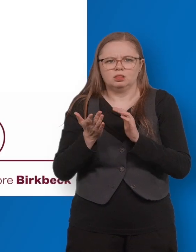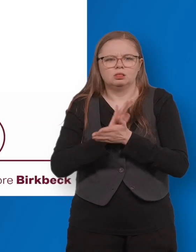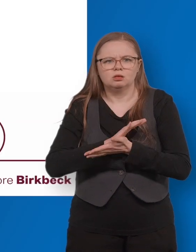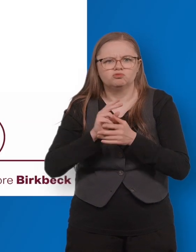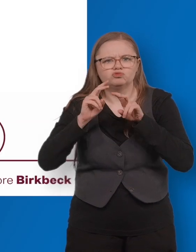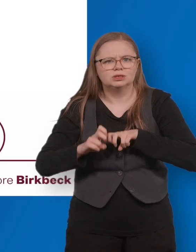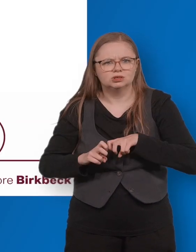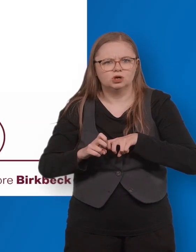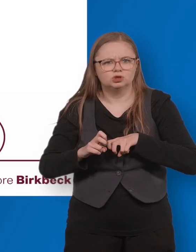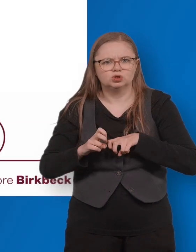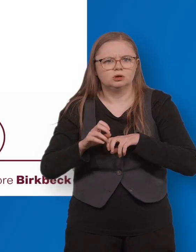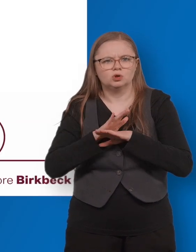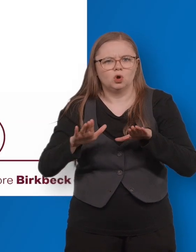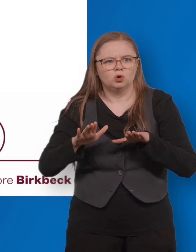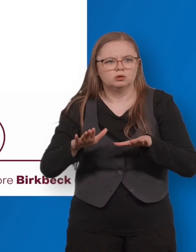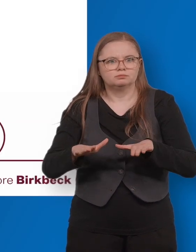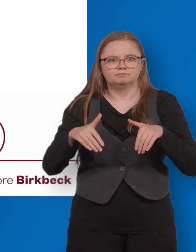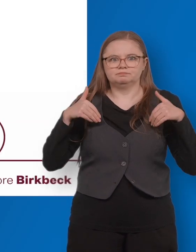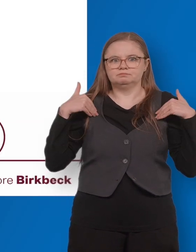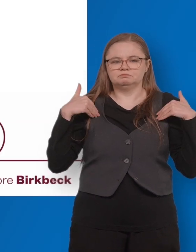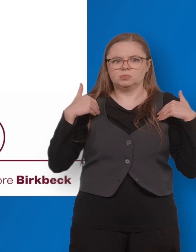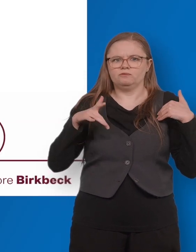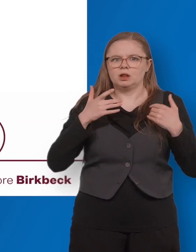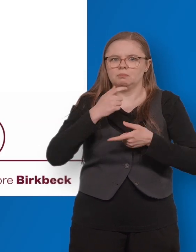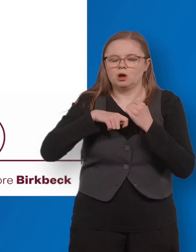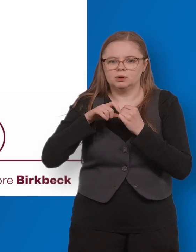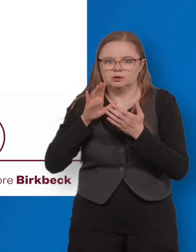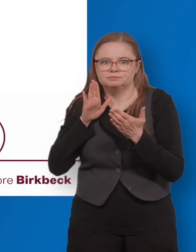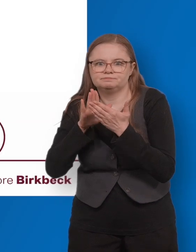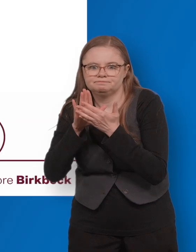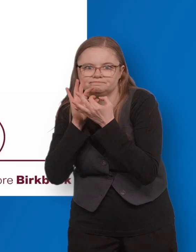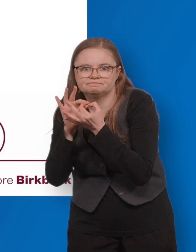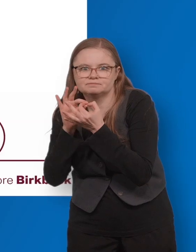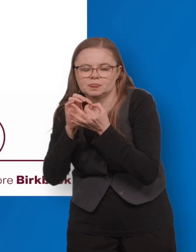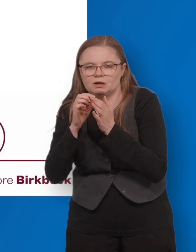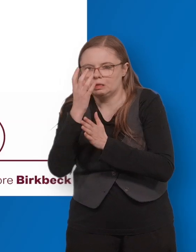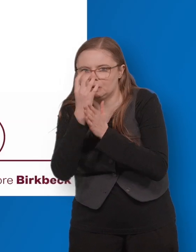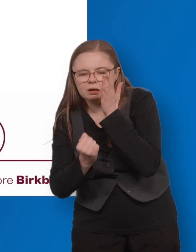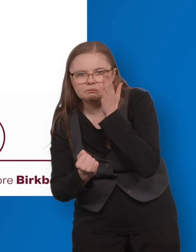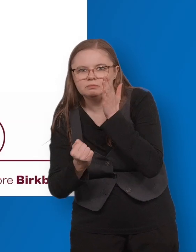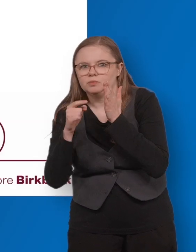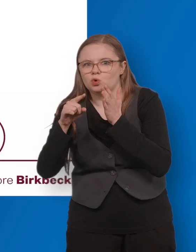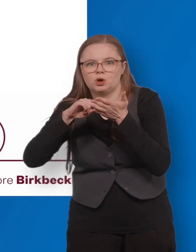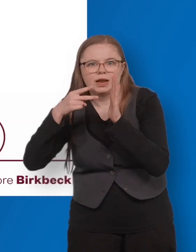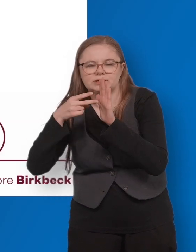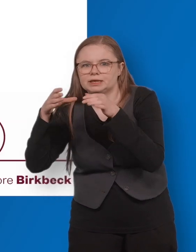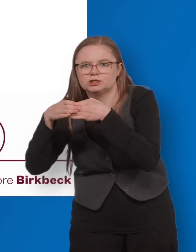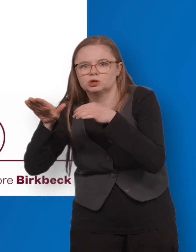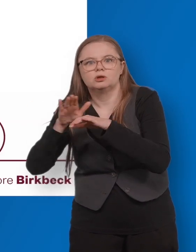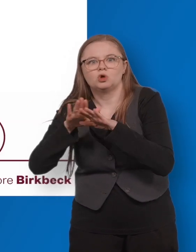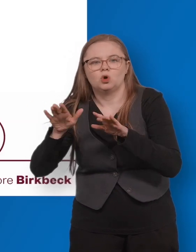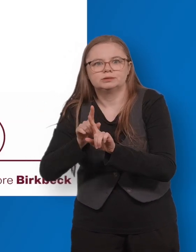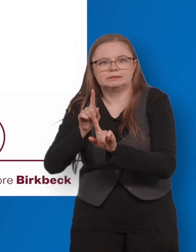here that we as researchers would go native and get sucked into the organizational context. That if we